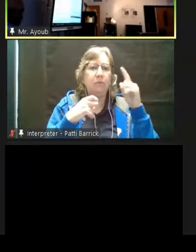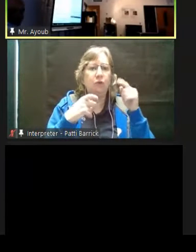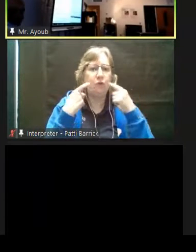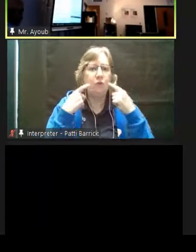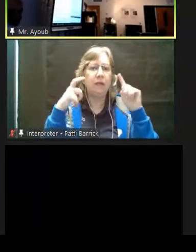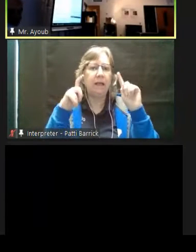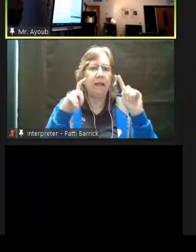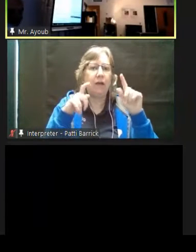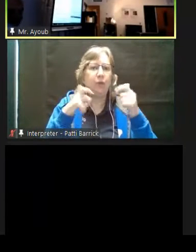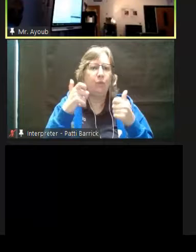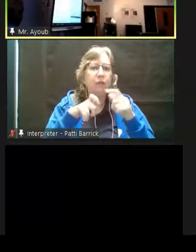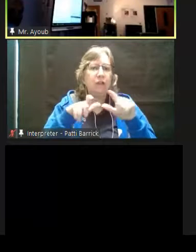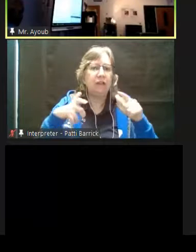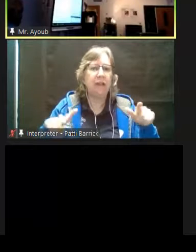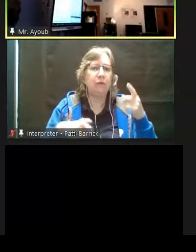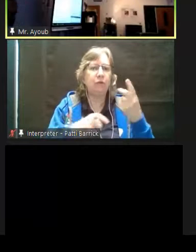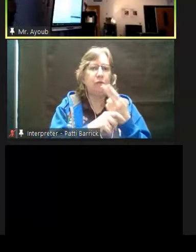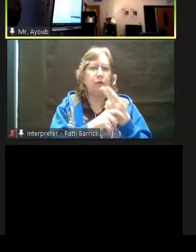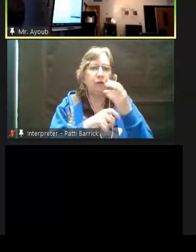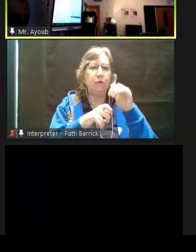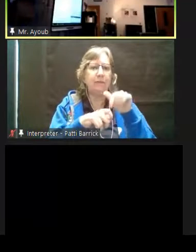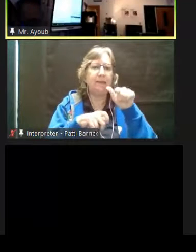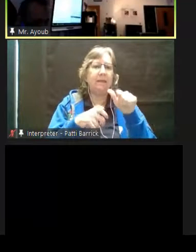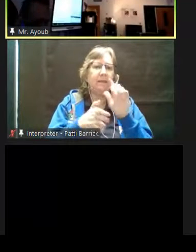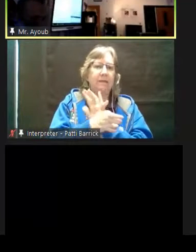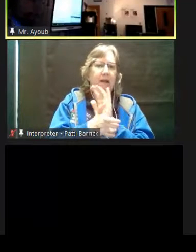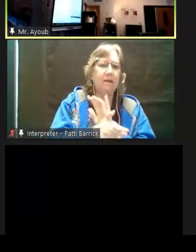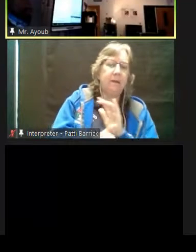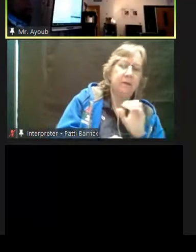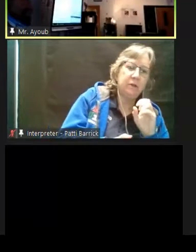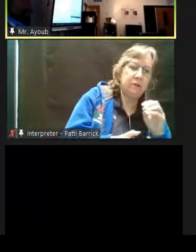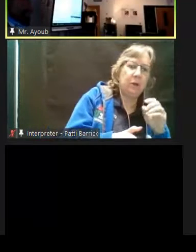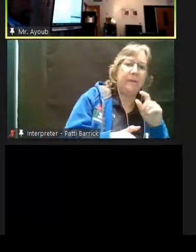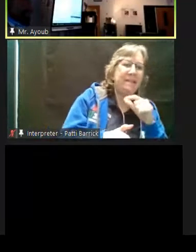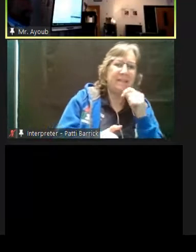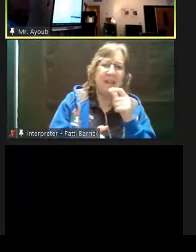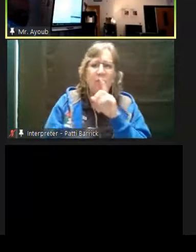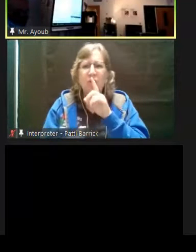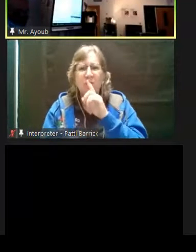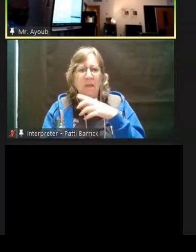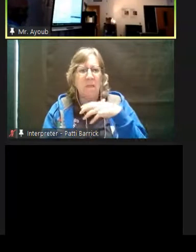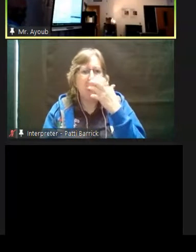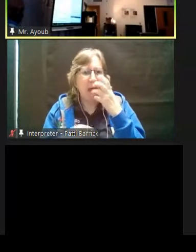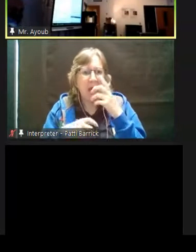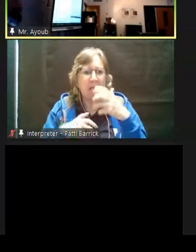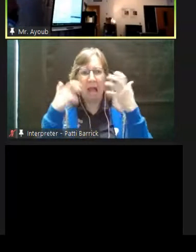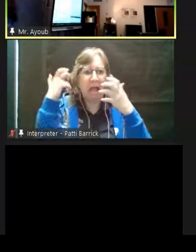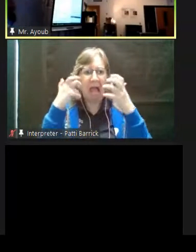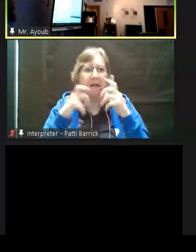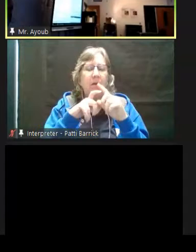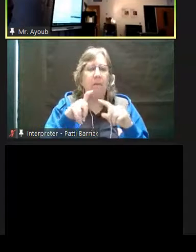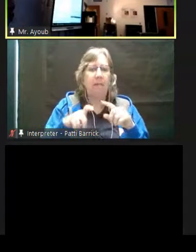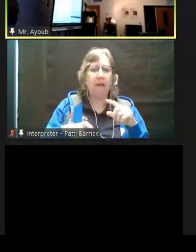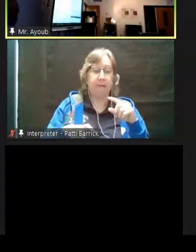document. So basically what it's doing is it's not screaming at me, but it's just kind of saying like, hey, right now, I understand that